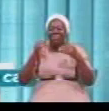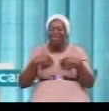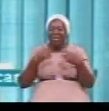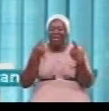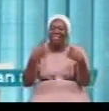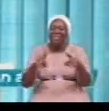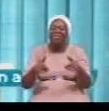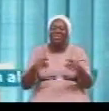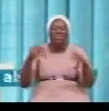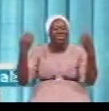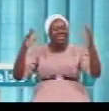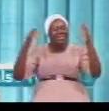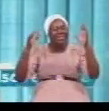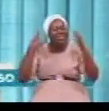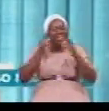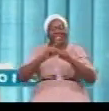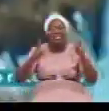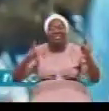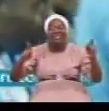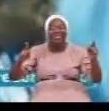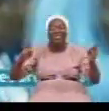great physician.